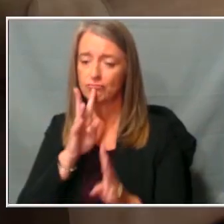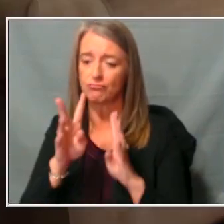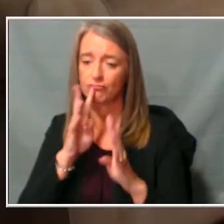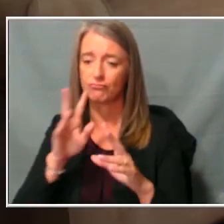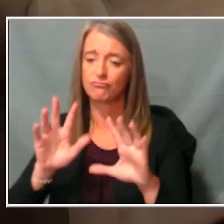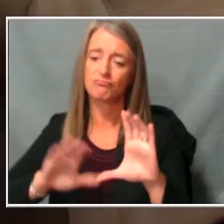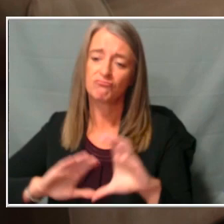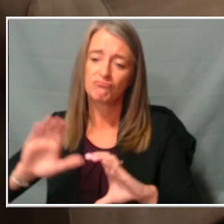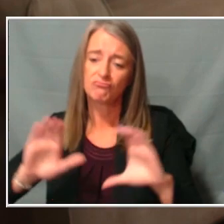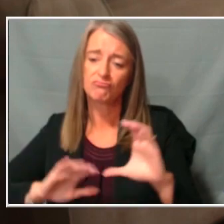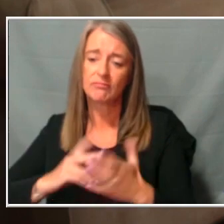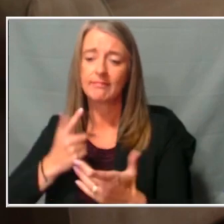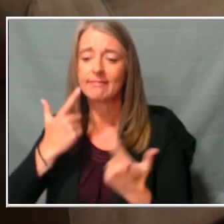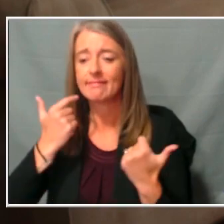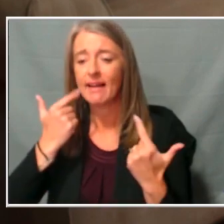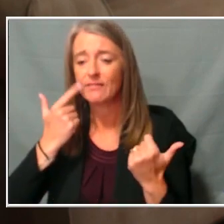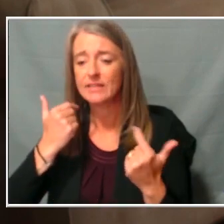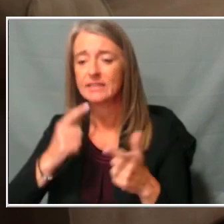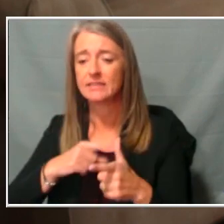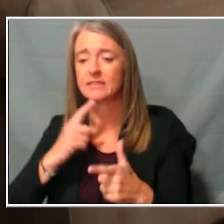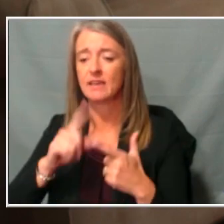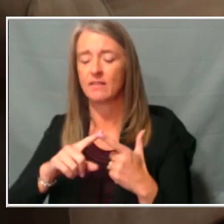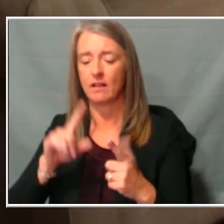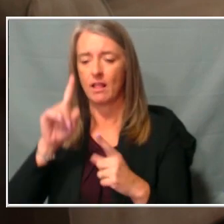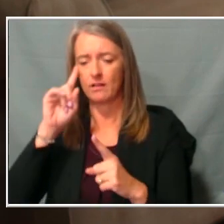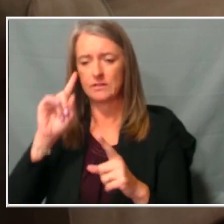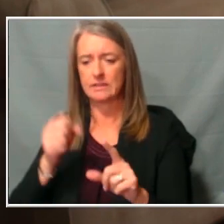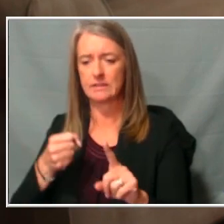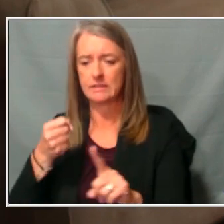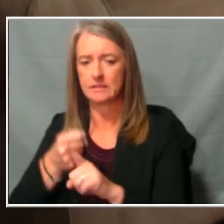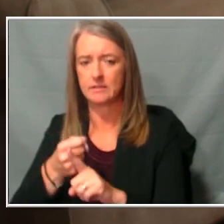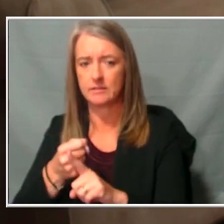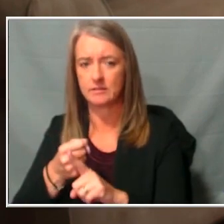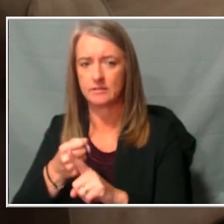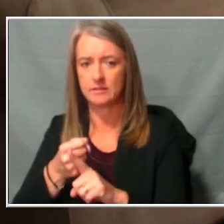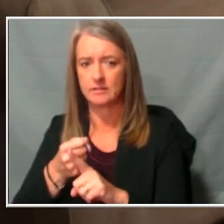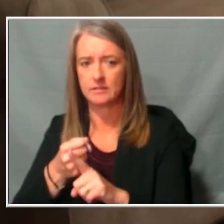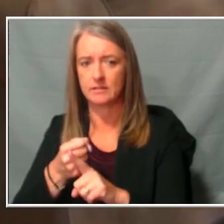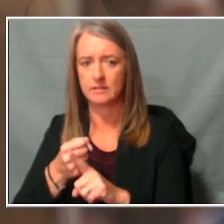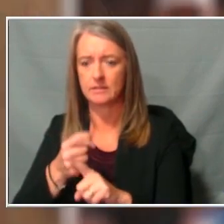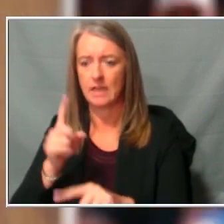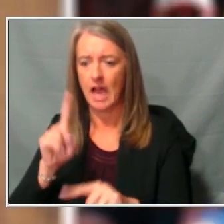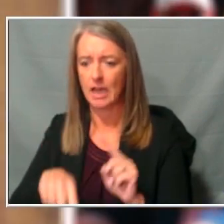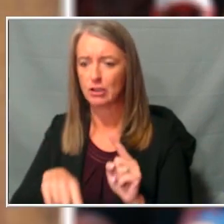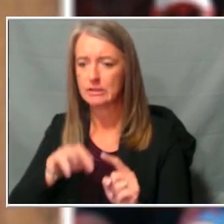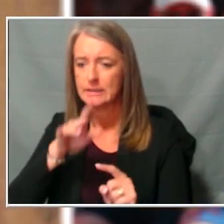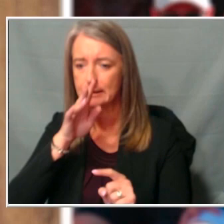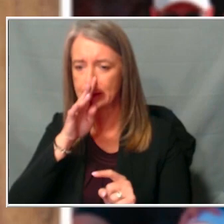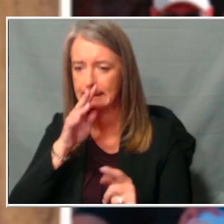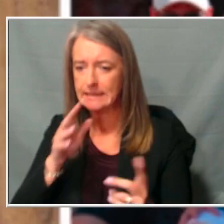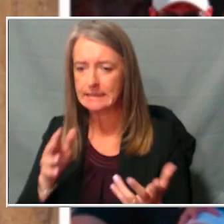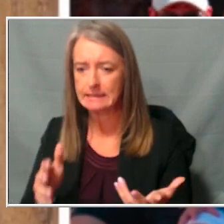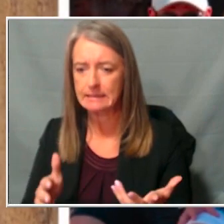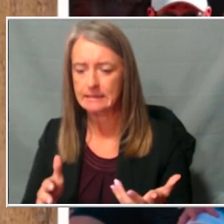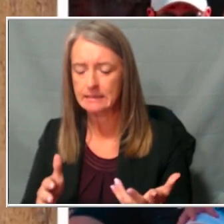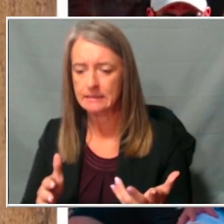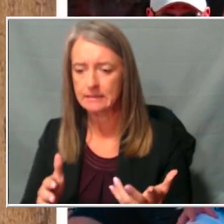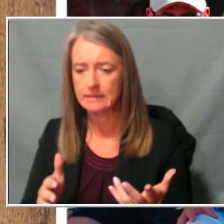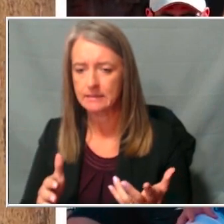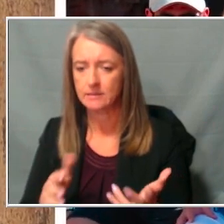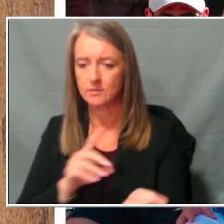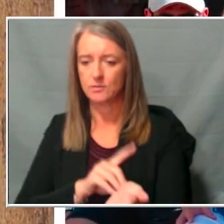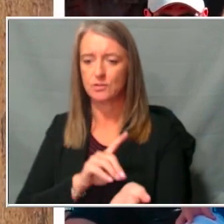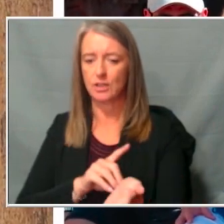laughing, and all of a sudden, I couldn't speak. That's Dr.